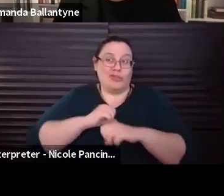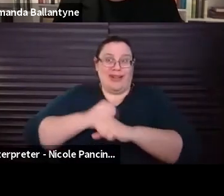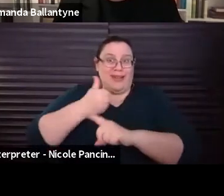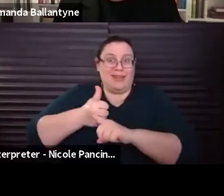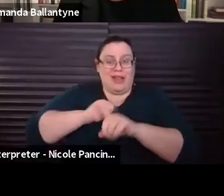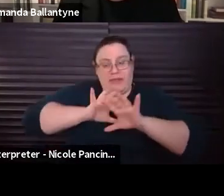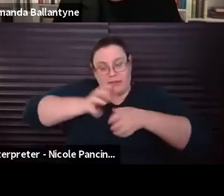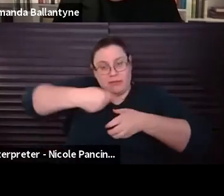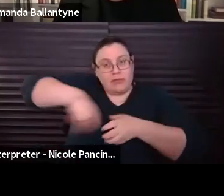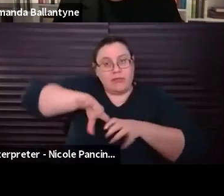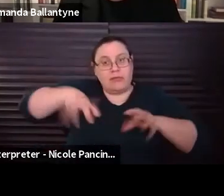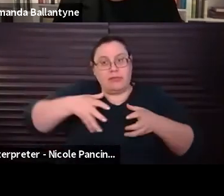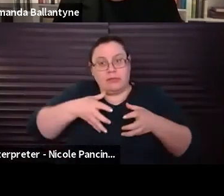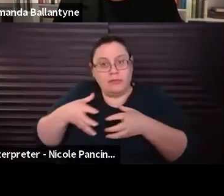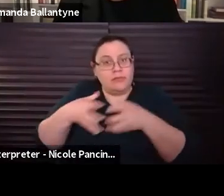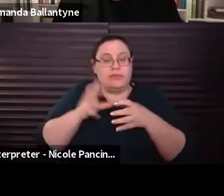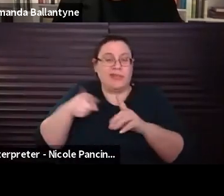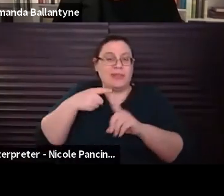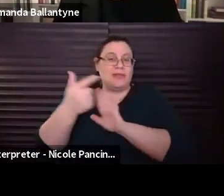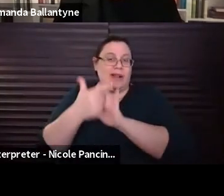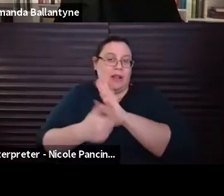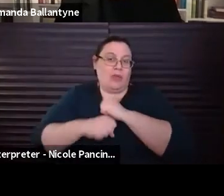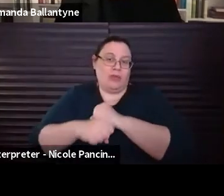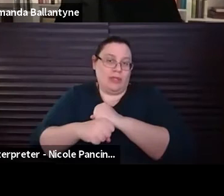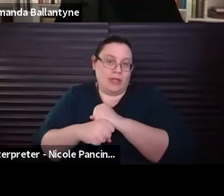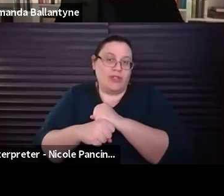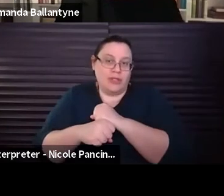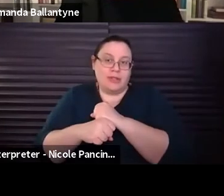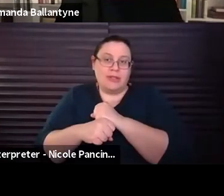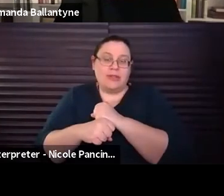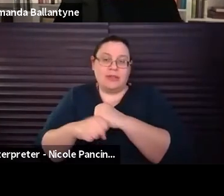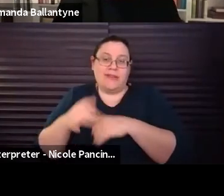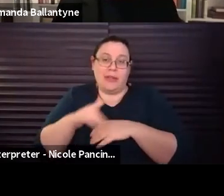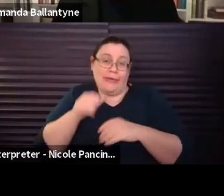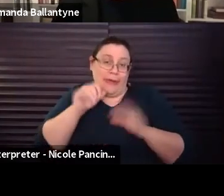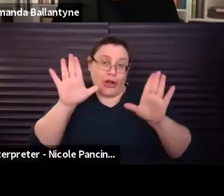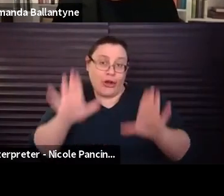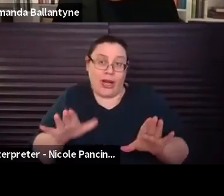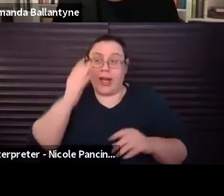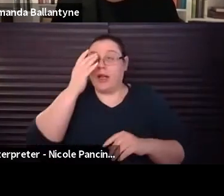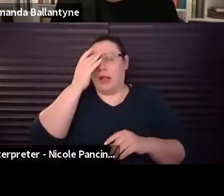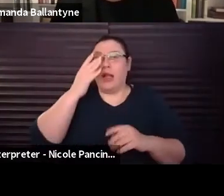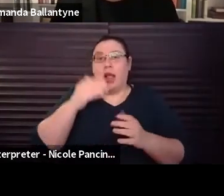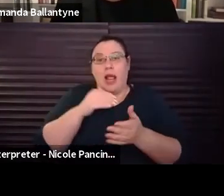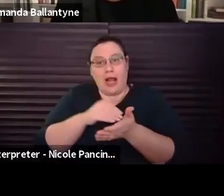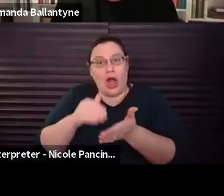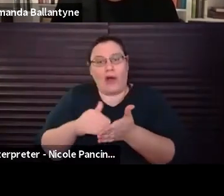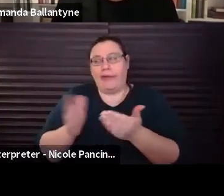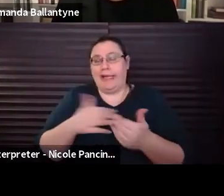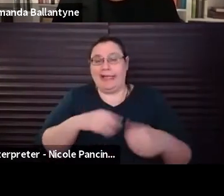collective action. I mean, there are certain legal protections that are available, while not great and often easily, broken